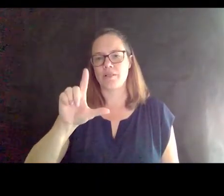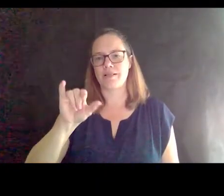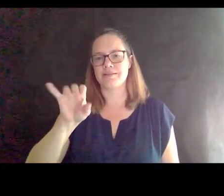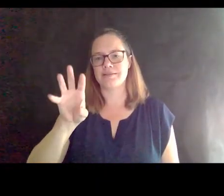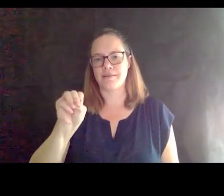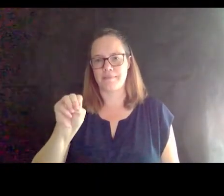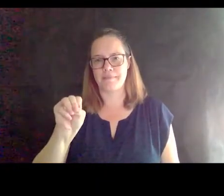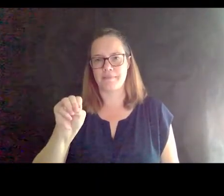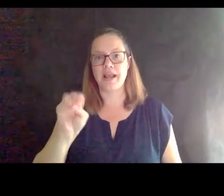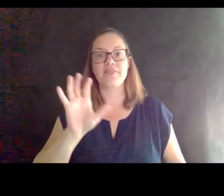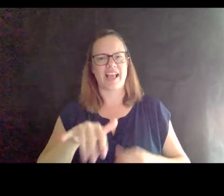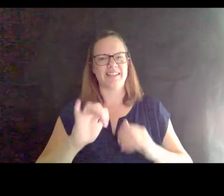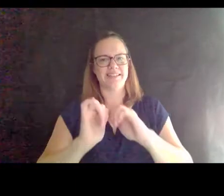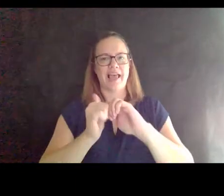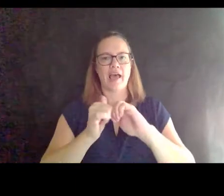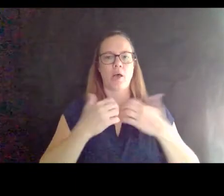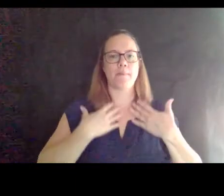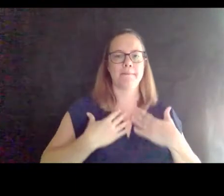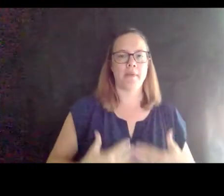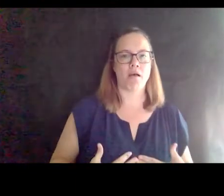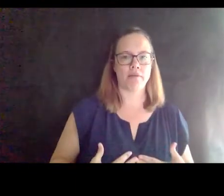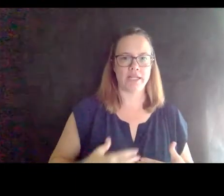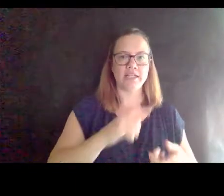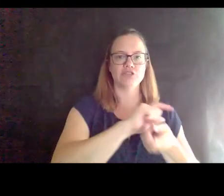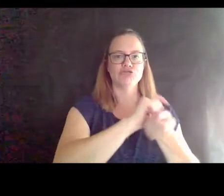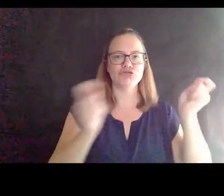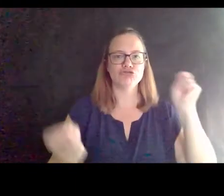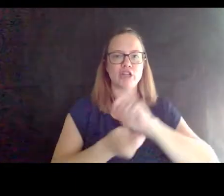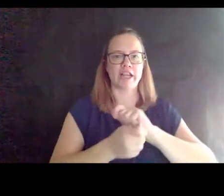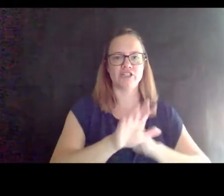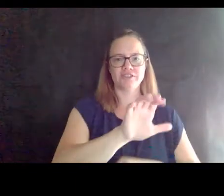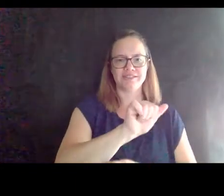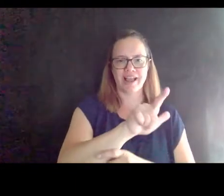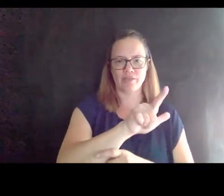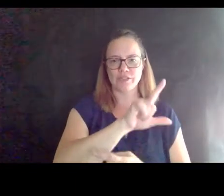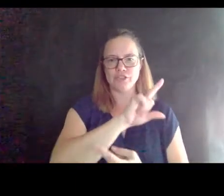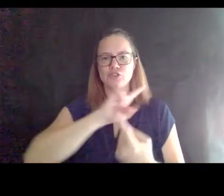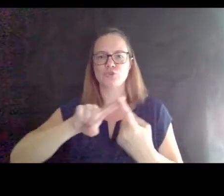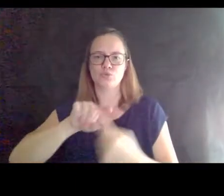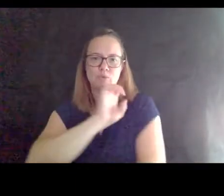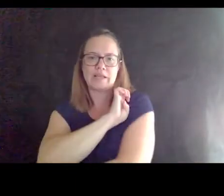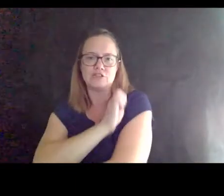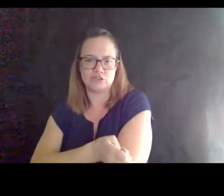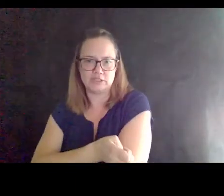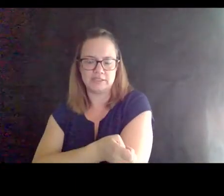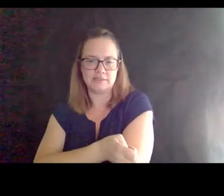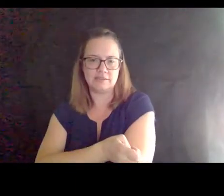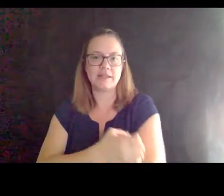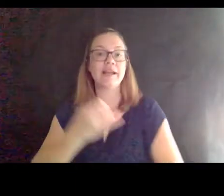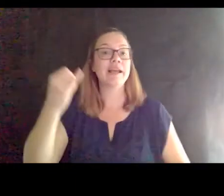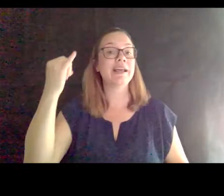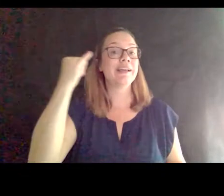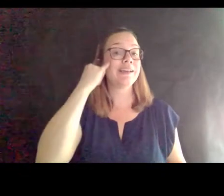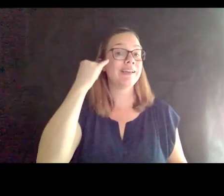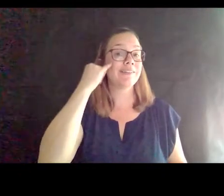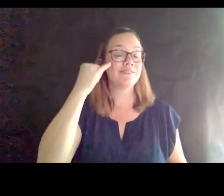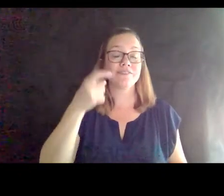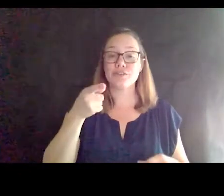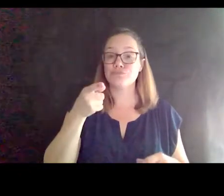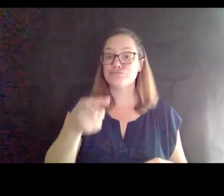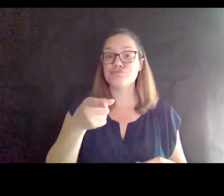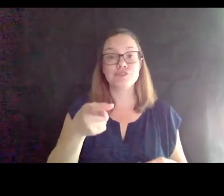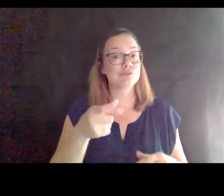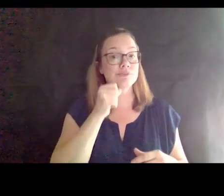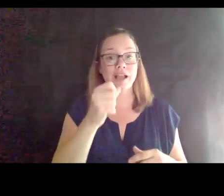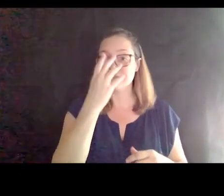calories to energy. Research suggests that poor sleep makes the body's metabolism work less